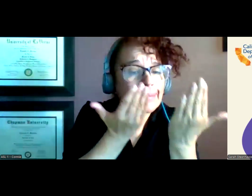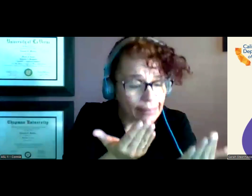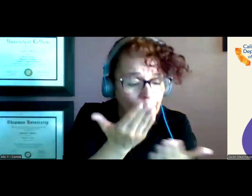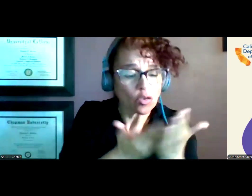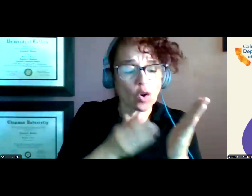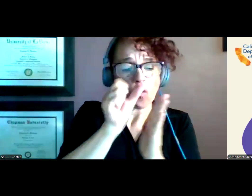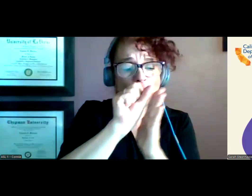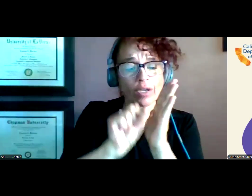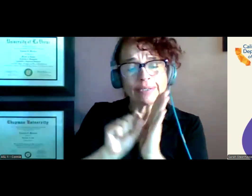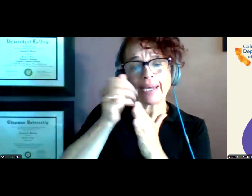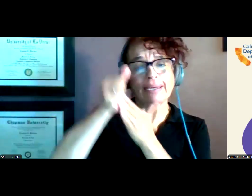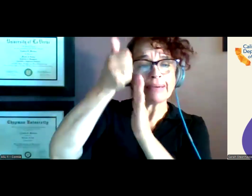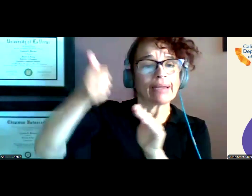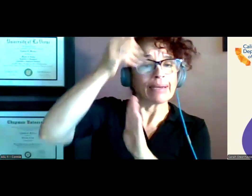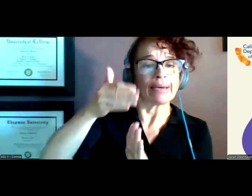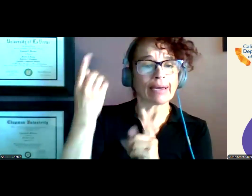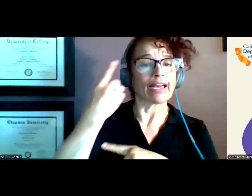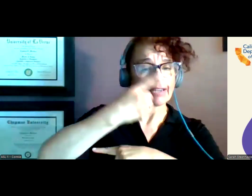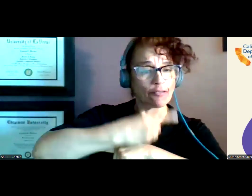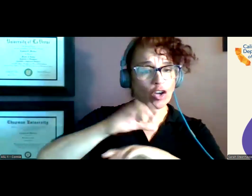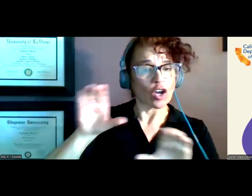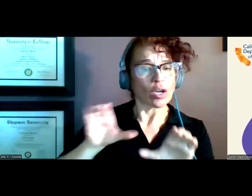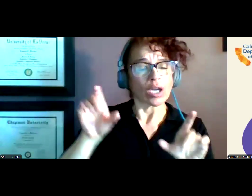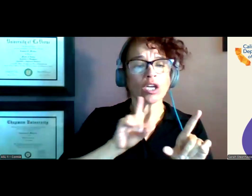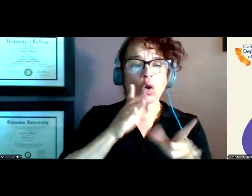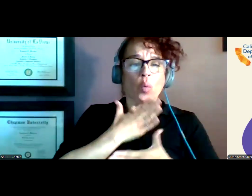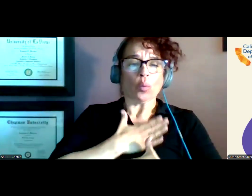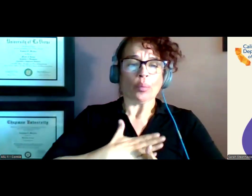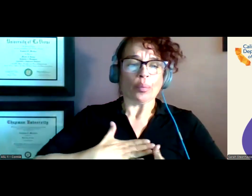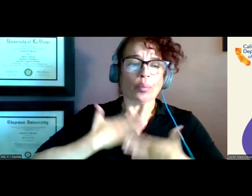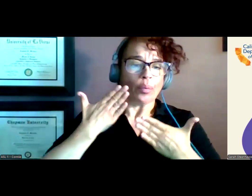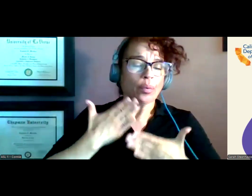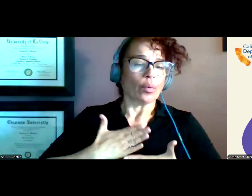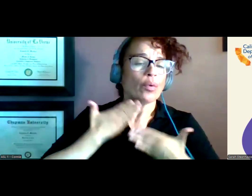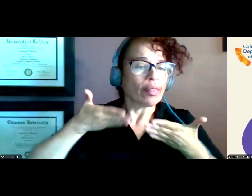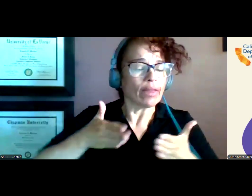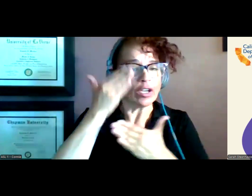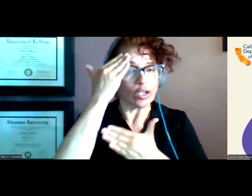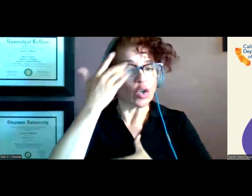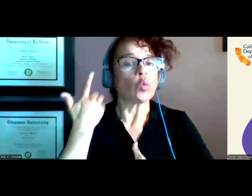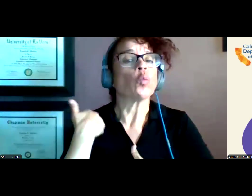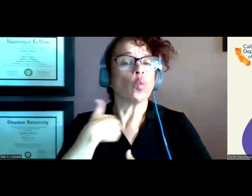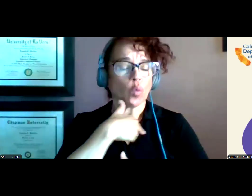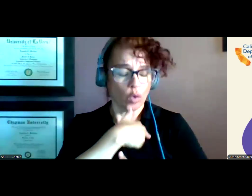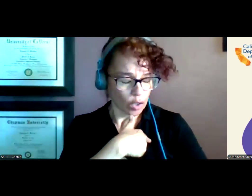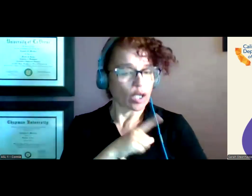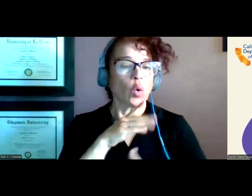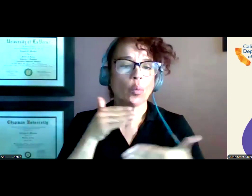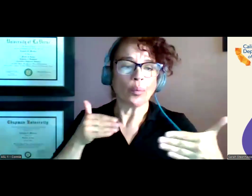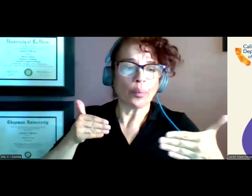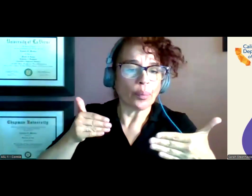from our stakeholders at the Day of Action. And I'm really pleased to let you know that we're really